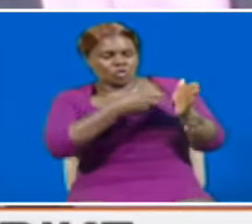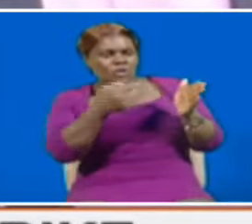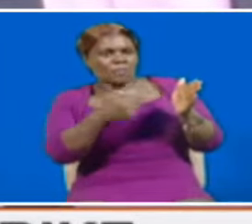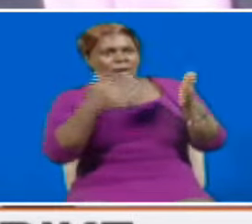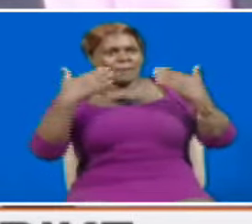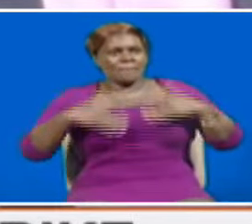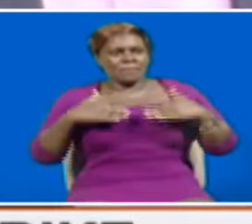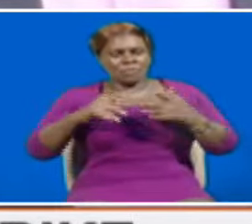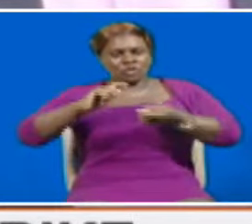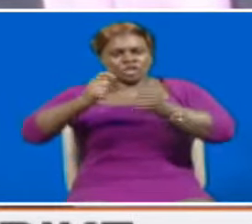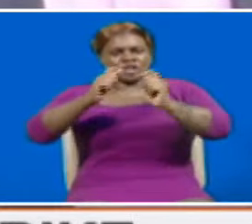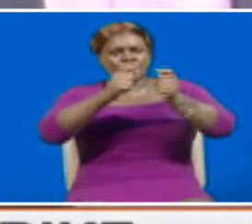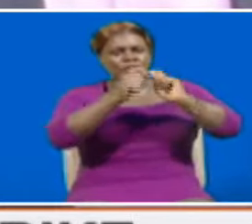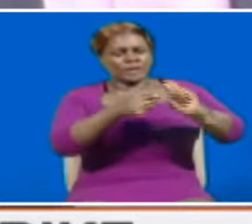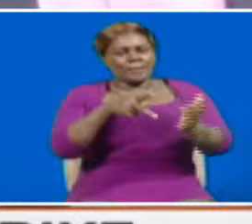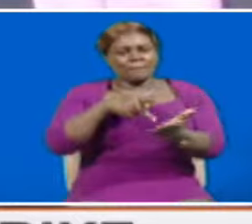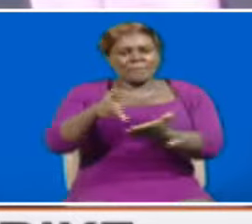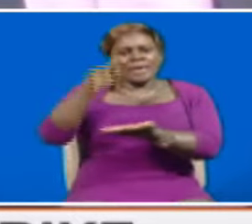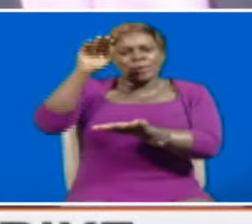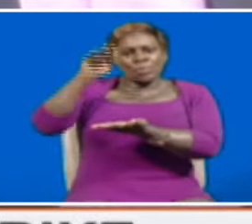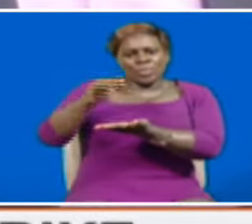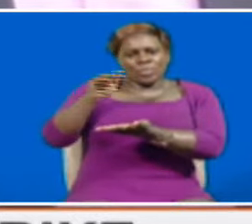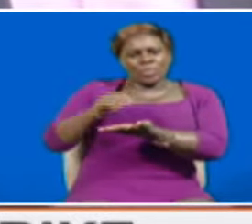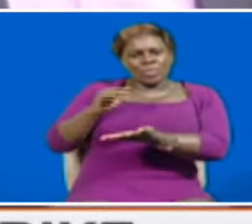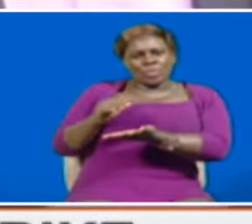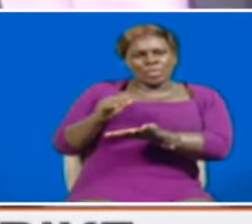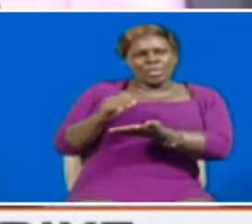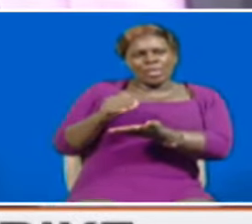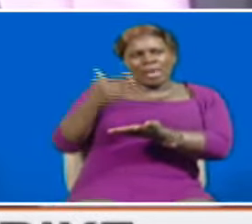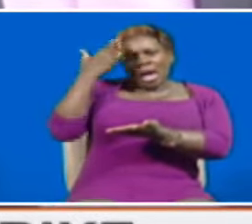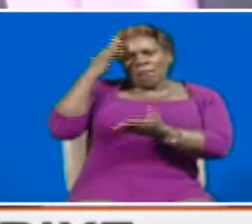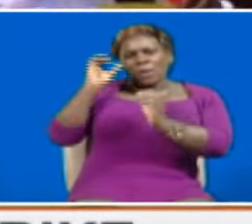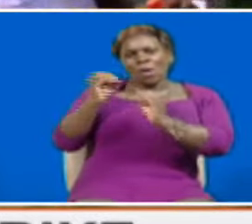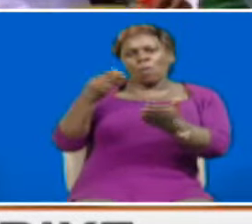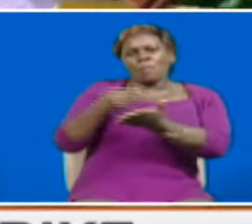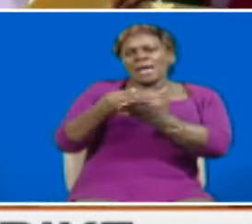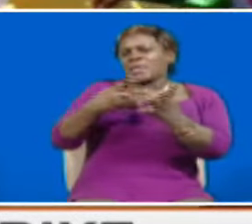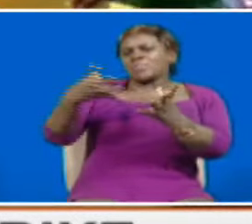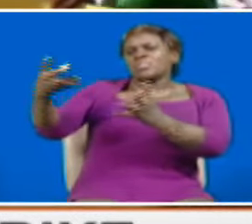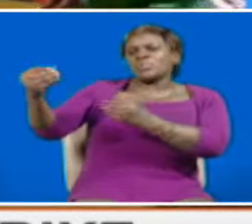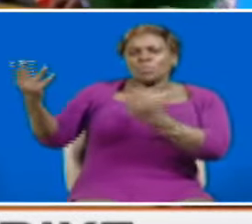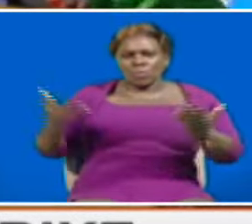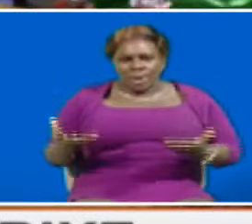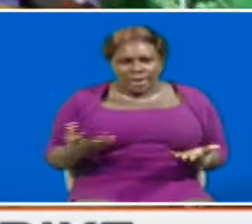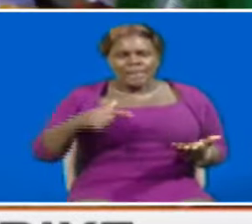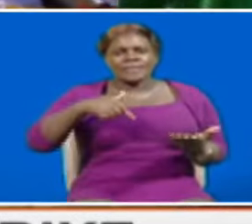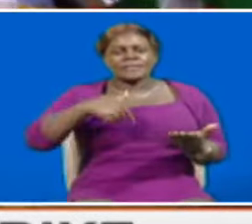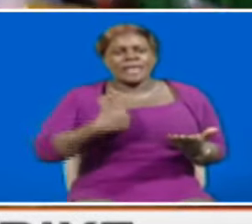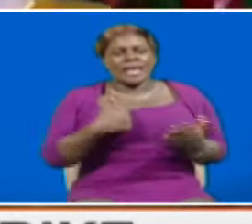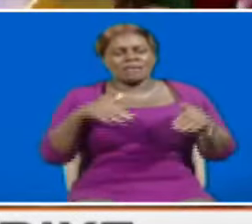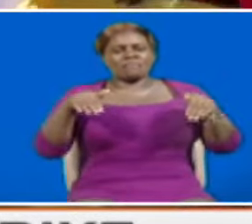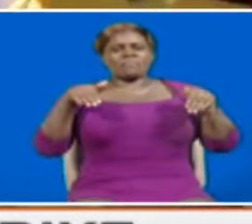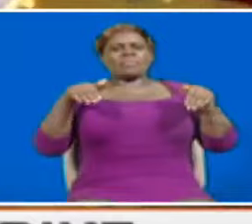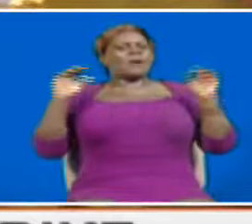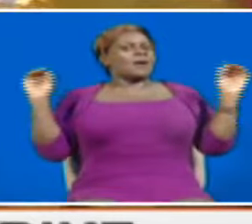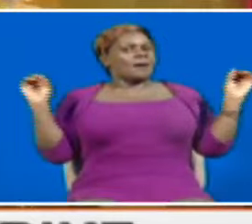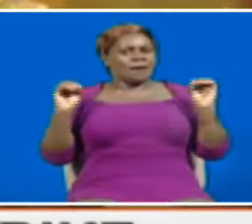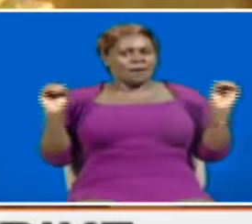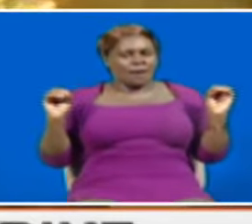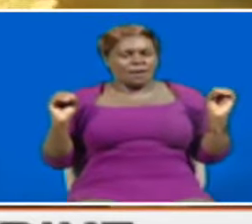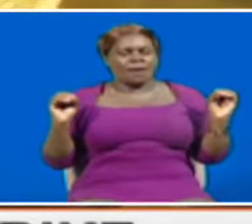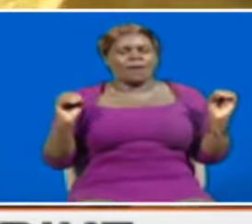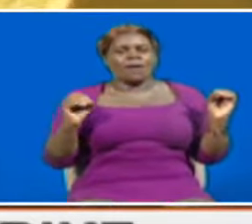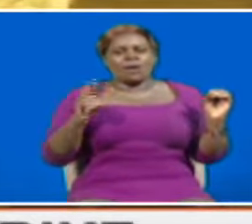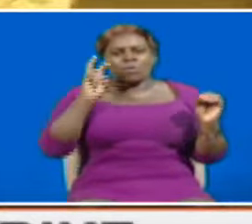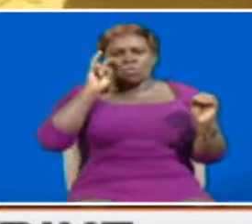on changing, the salaries keep on dropping. We don't know where the money keeps on going. We will not sit back and